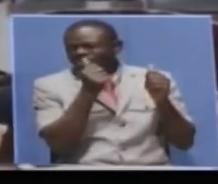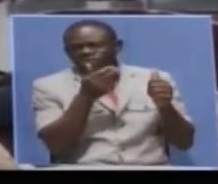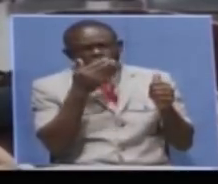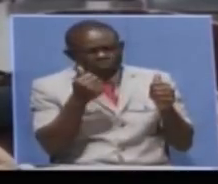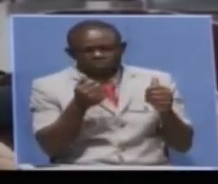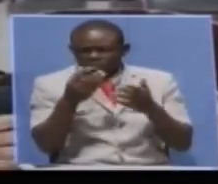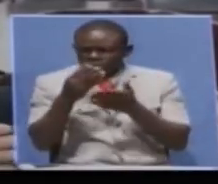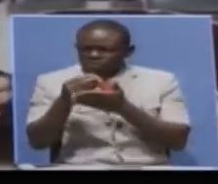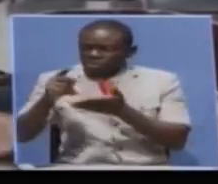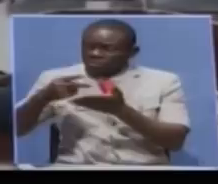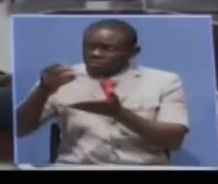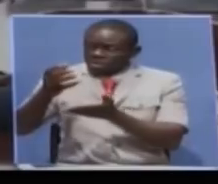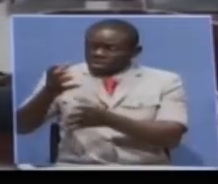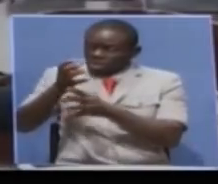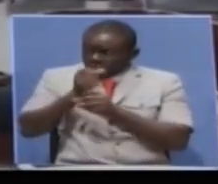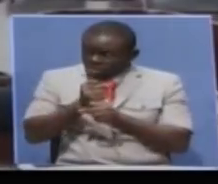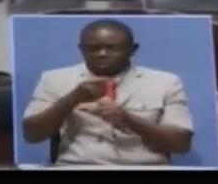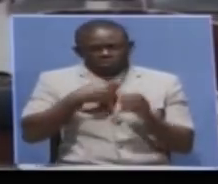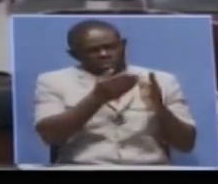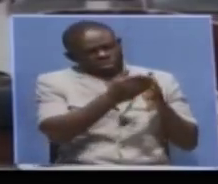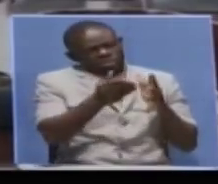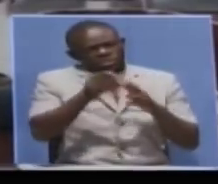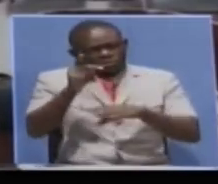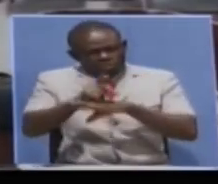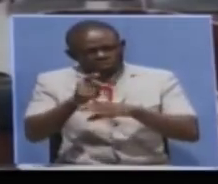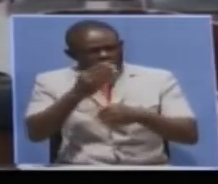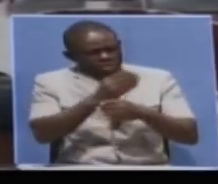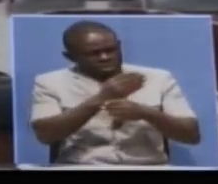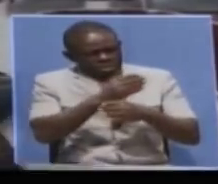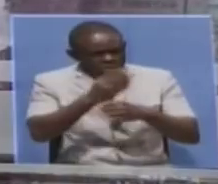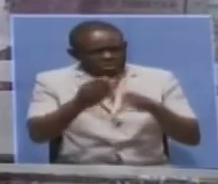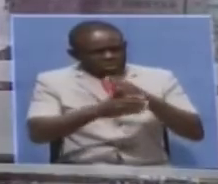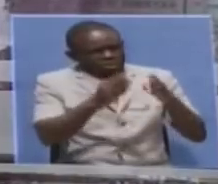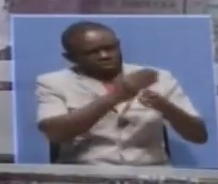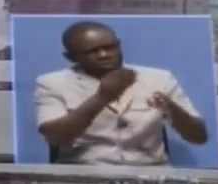the people, some people there, they're still working, you know.